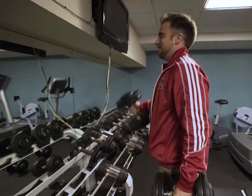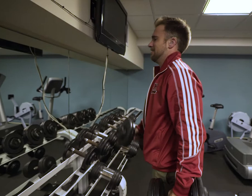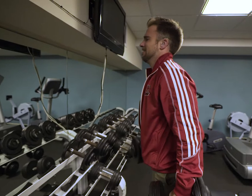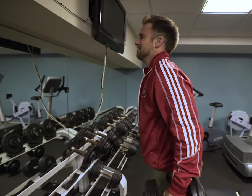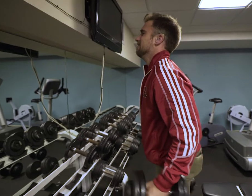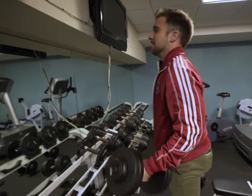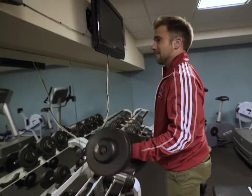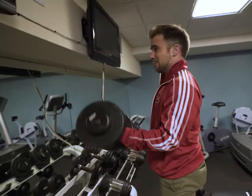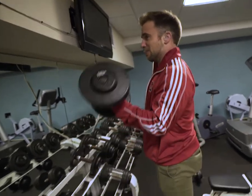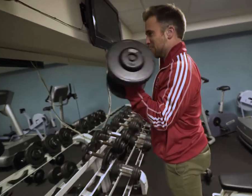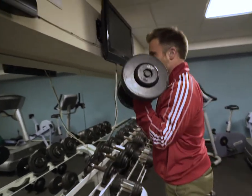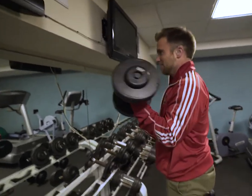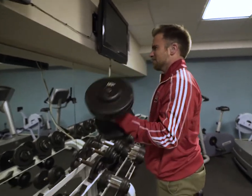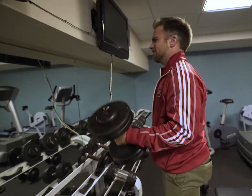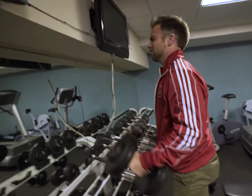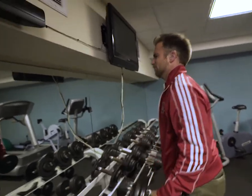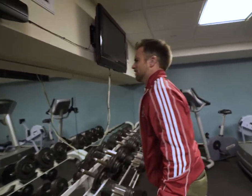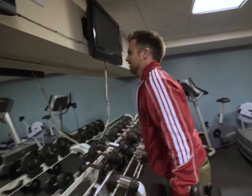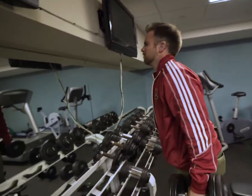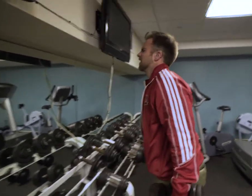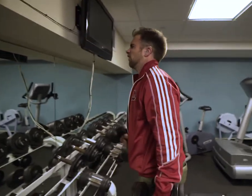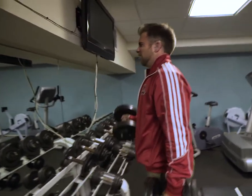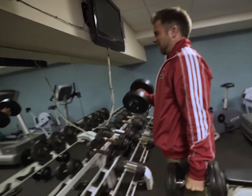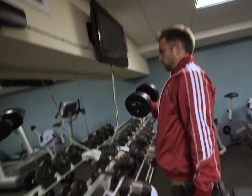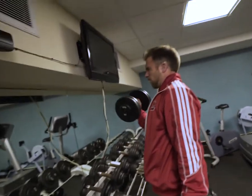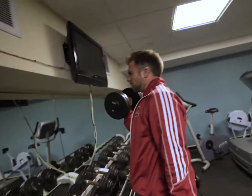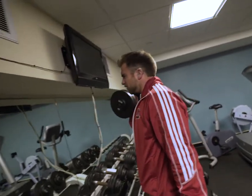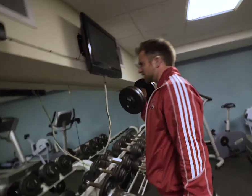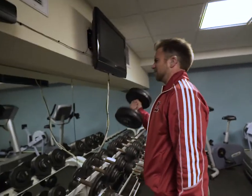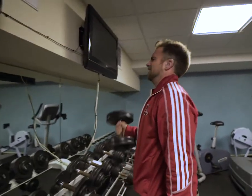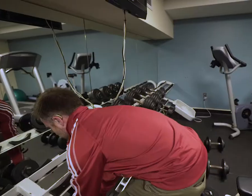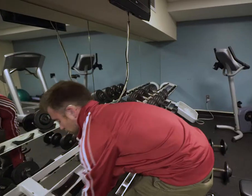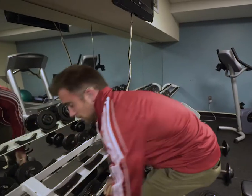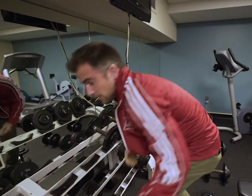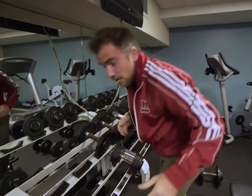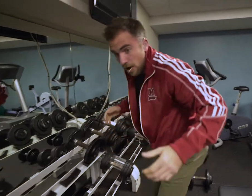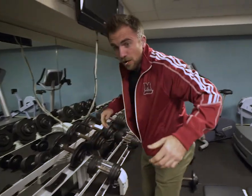look at the weight. They look like 50s. They do, but they feel like 100s.